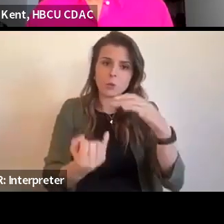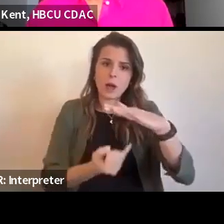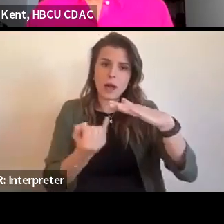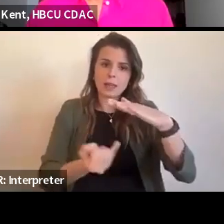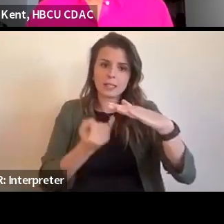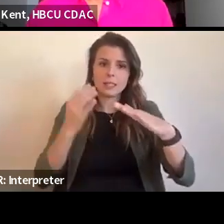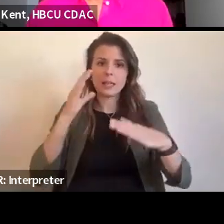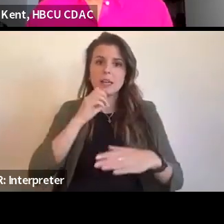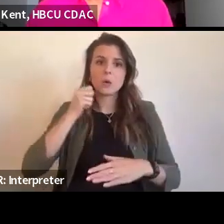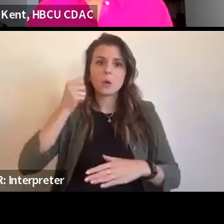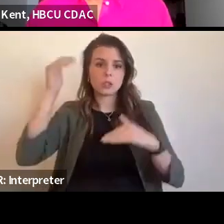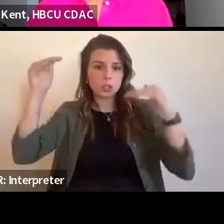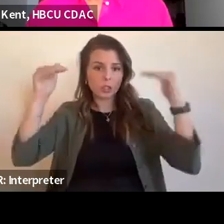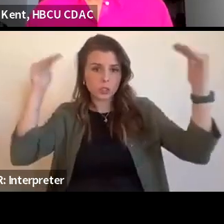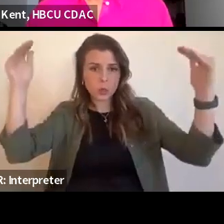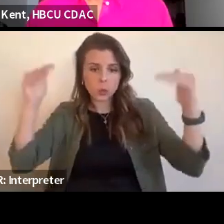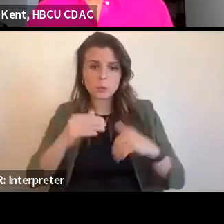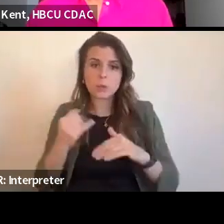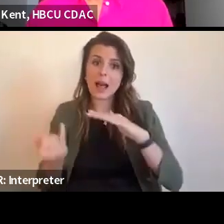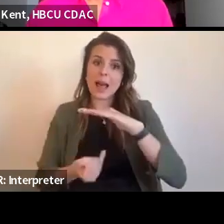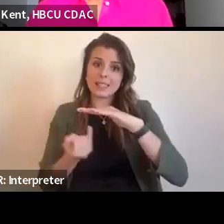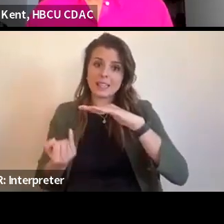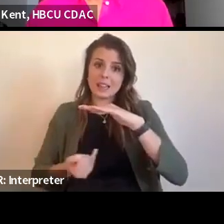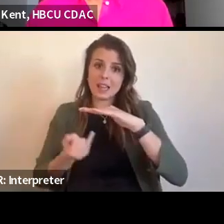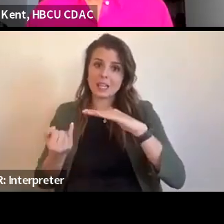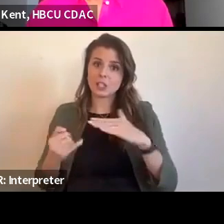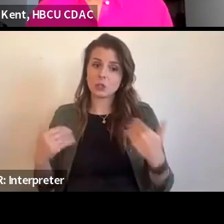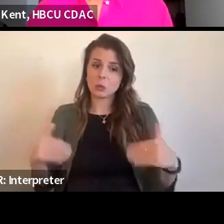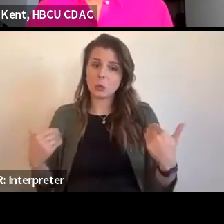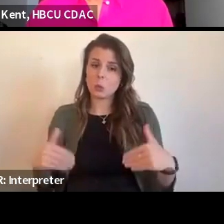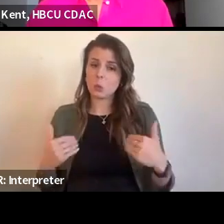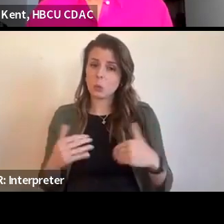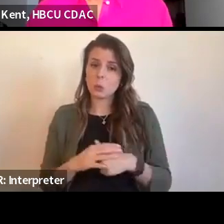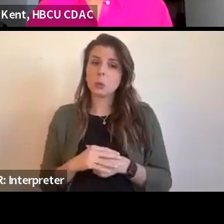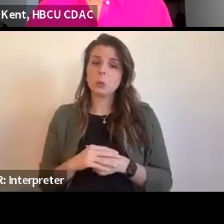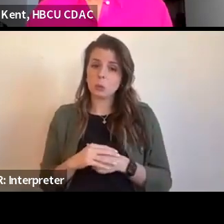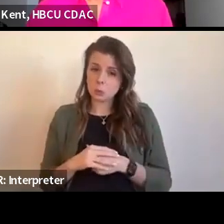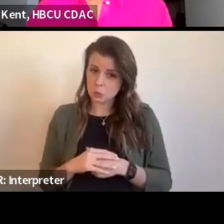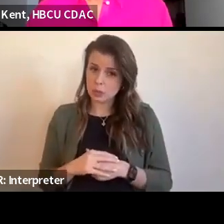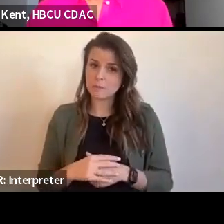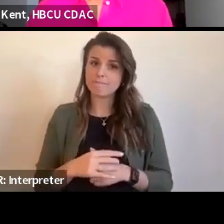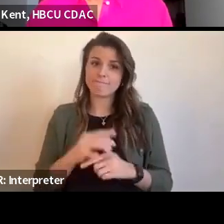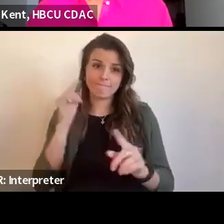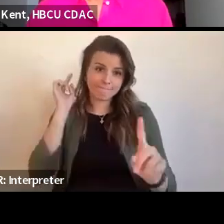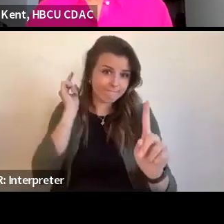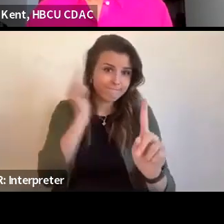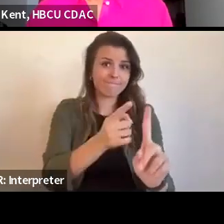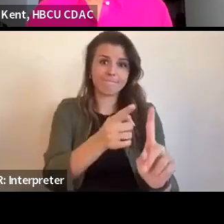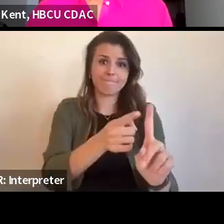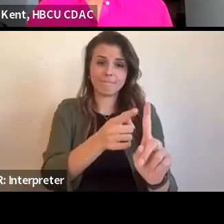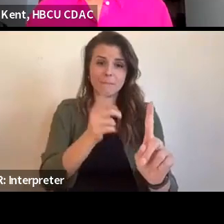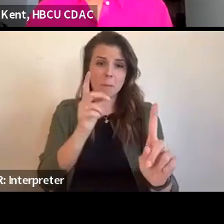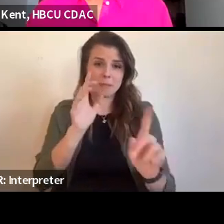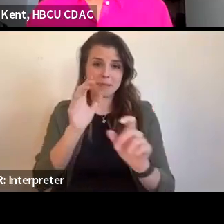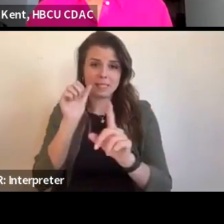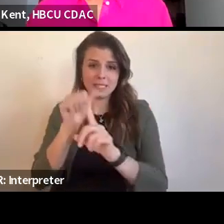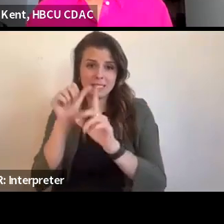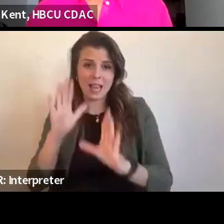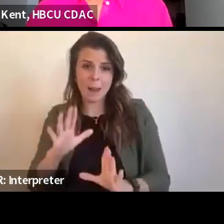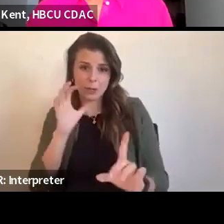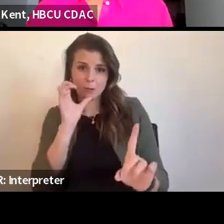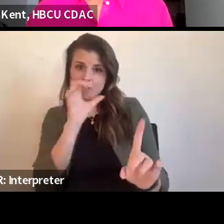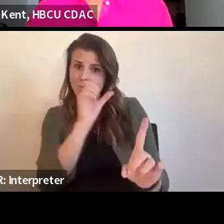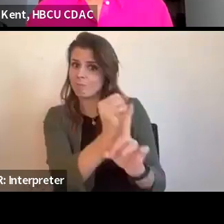have to be older, but isolation is one telltale target. People who are isolated are targeted.